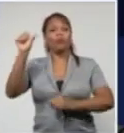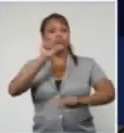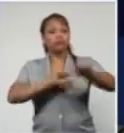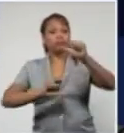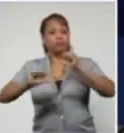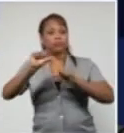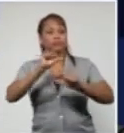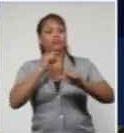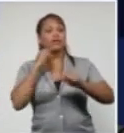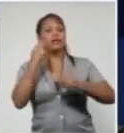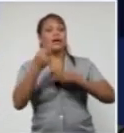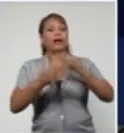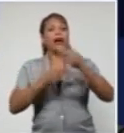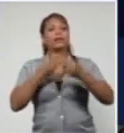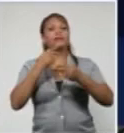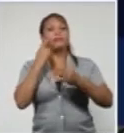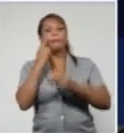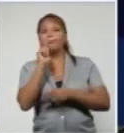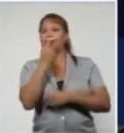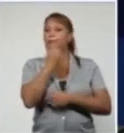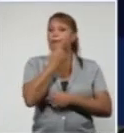Molecular Biology Laboratory.